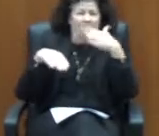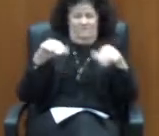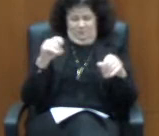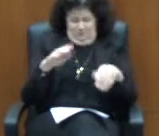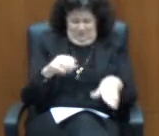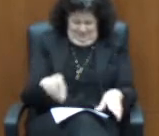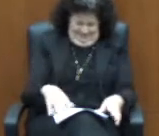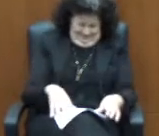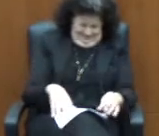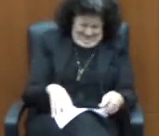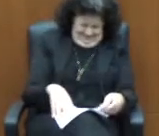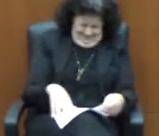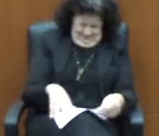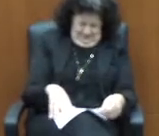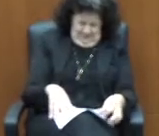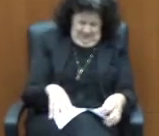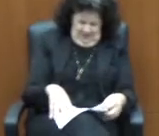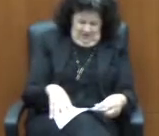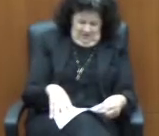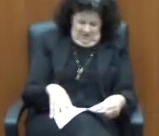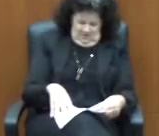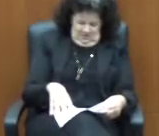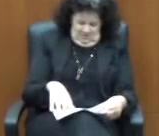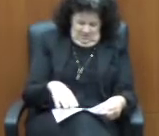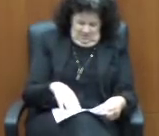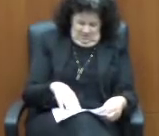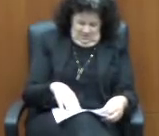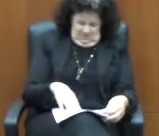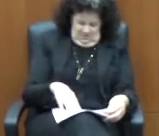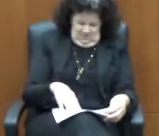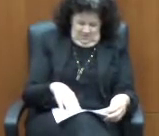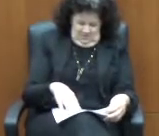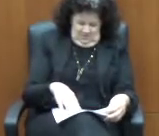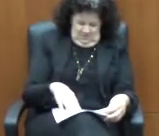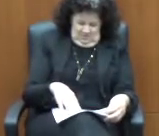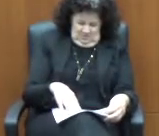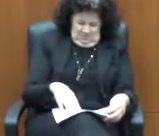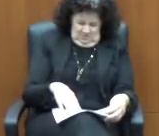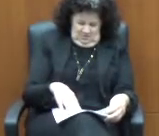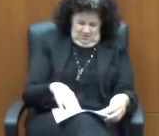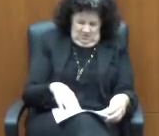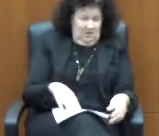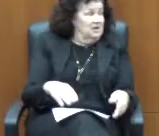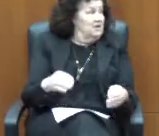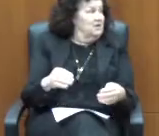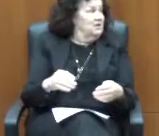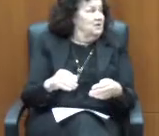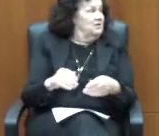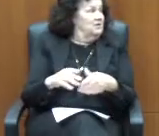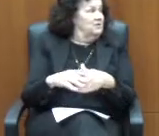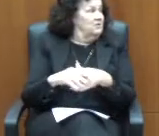Michael and Mr. Five? 5 minutes.